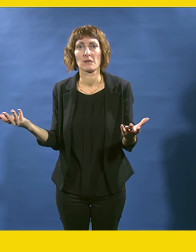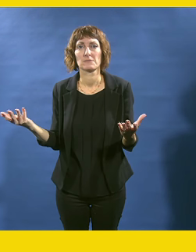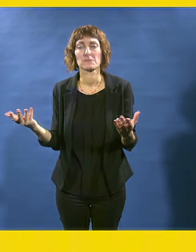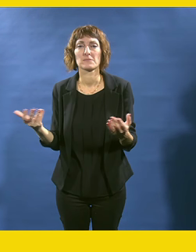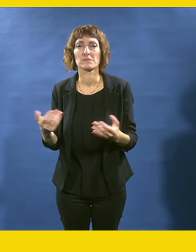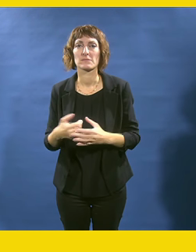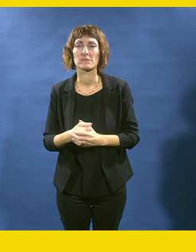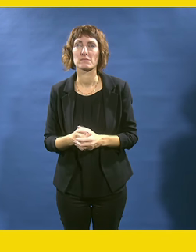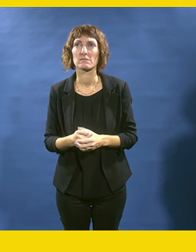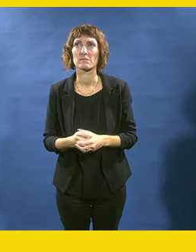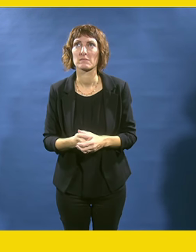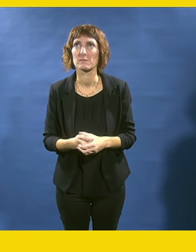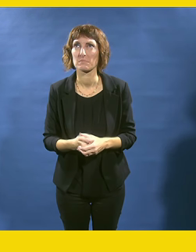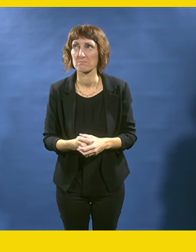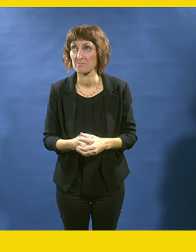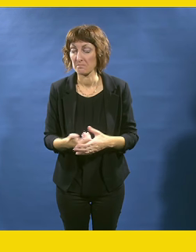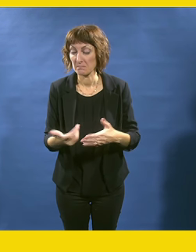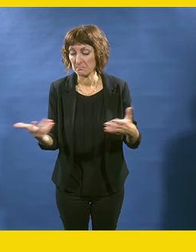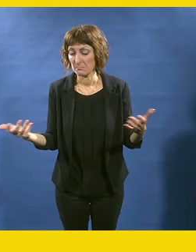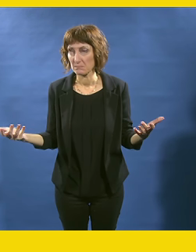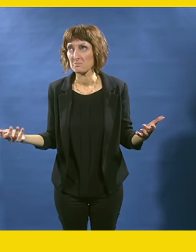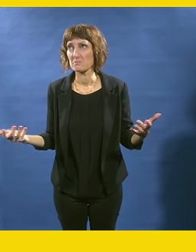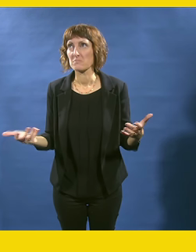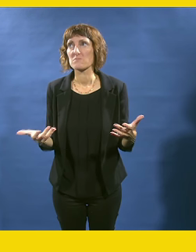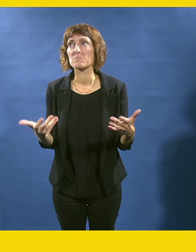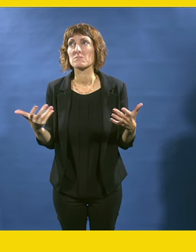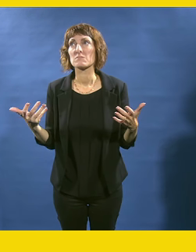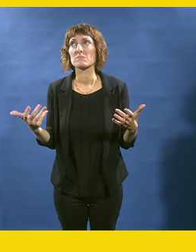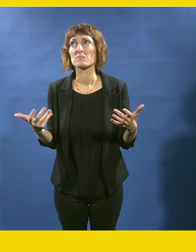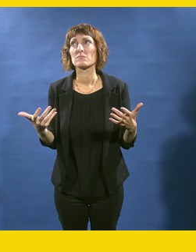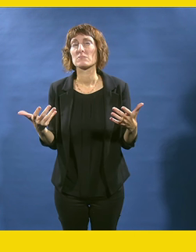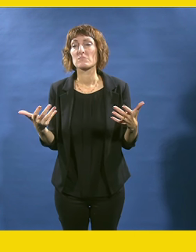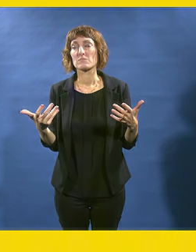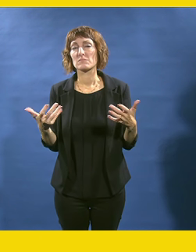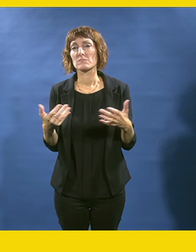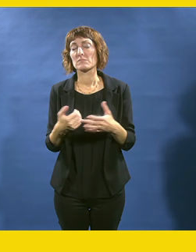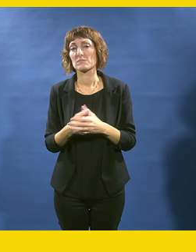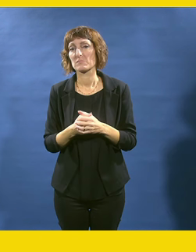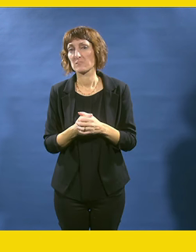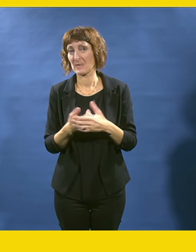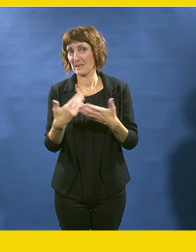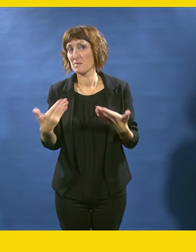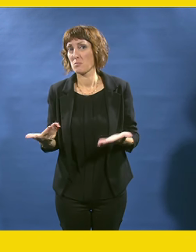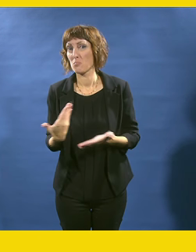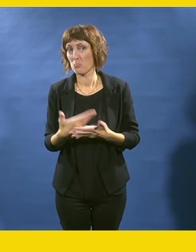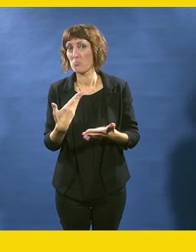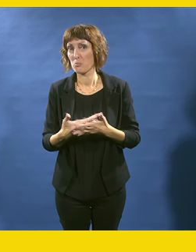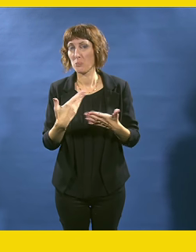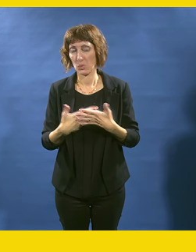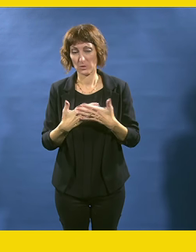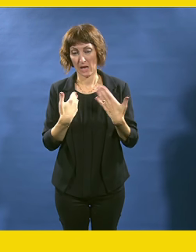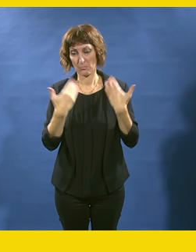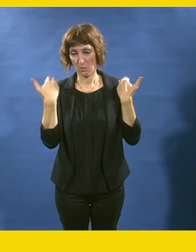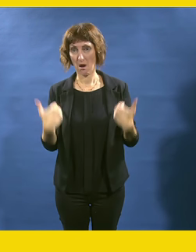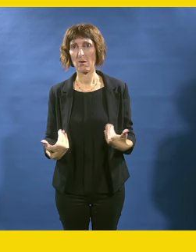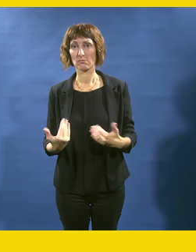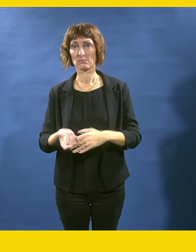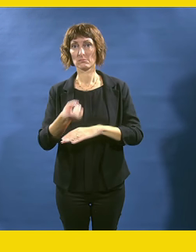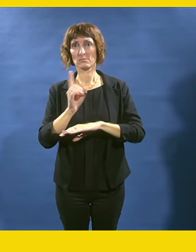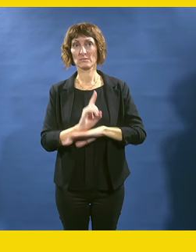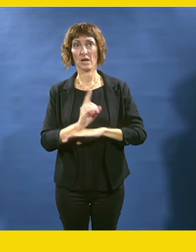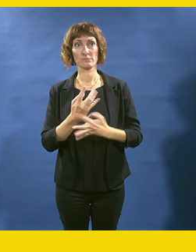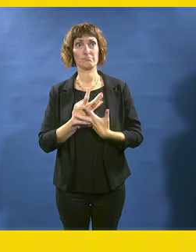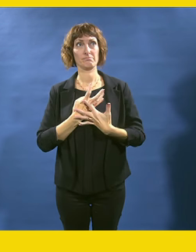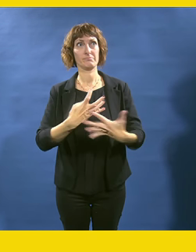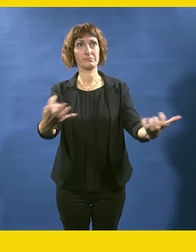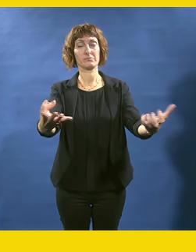And therefore, forums as this is really motivating. It's good to see we still have allies. It's still